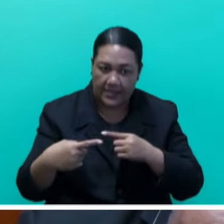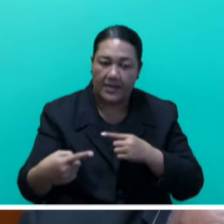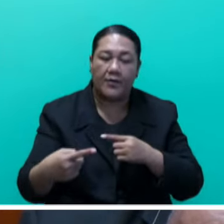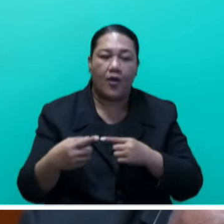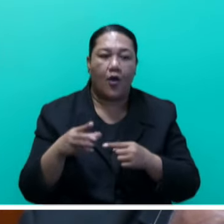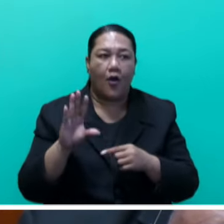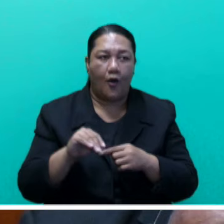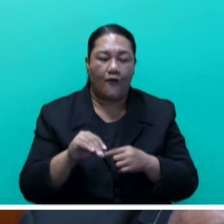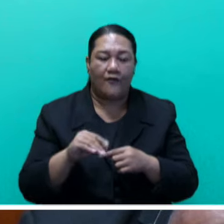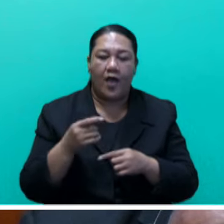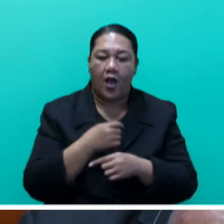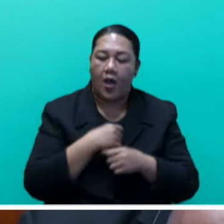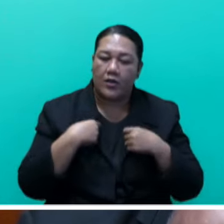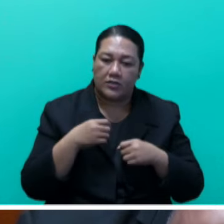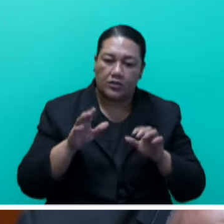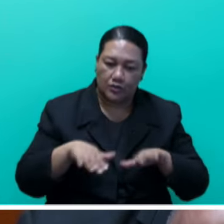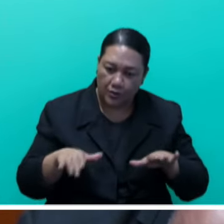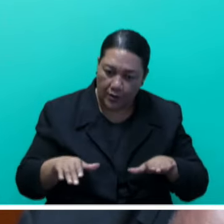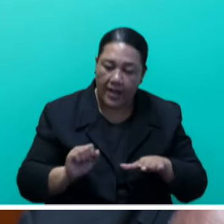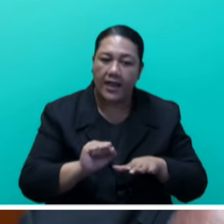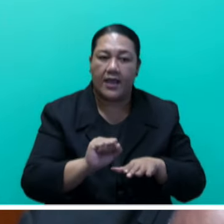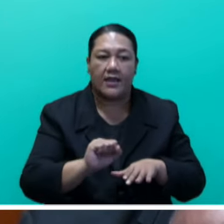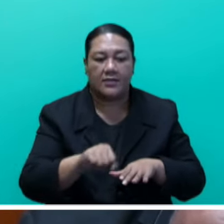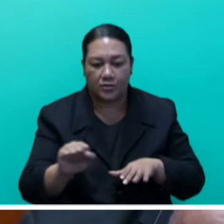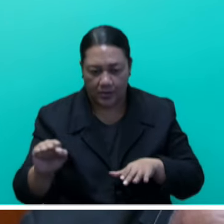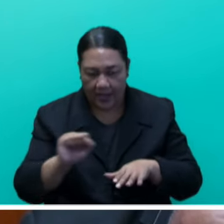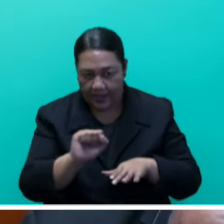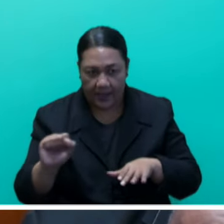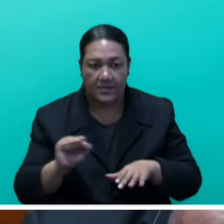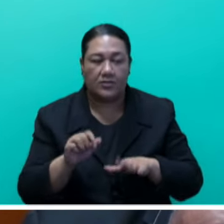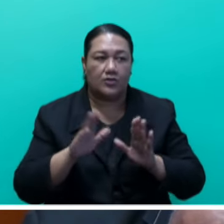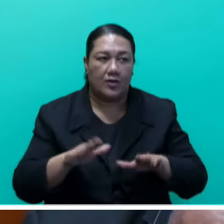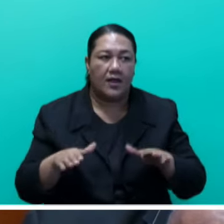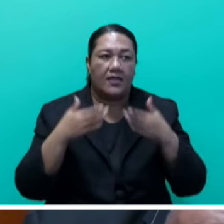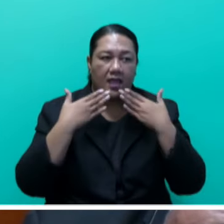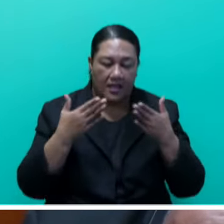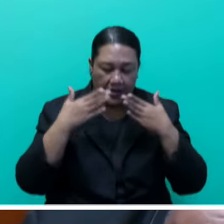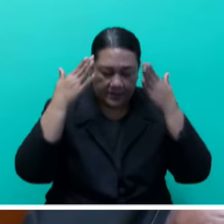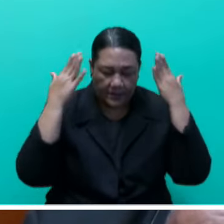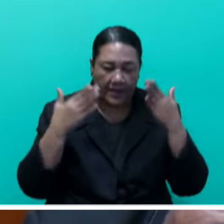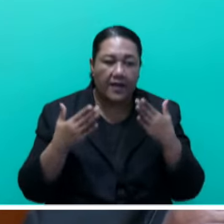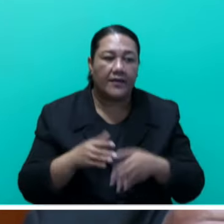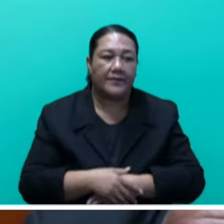debt for our children and their children. I thank you, Honorable Speaker. Vinavalevu, Danyabad, and Fexia.